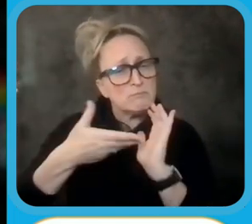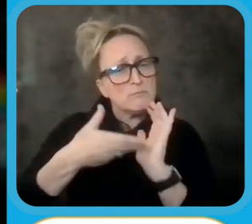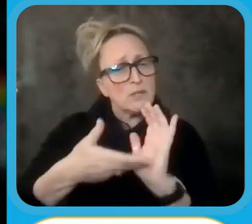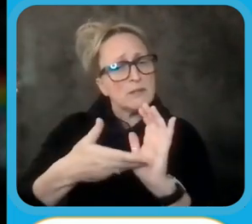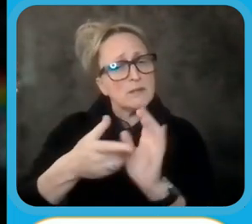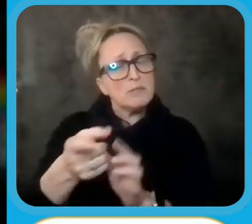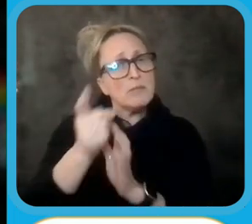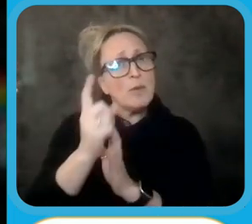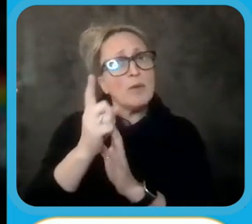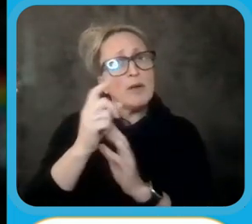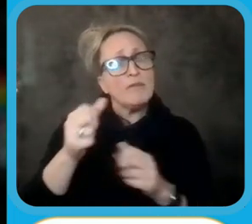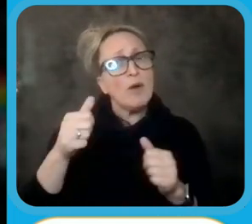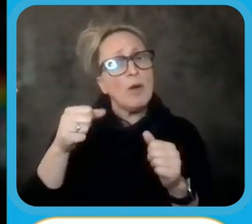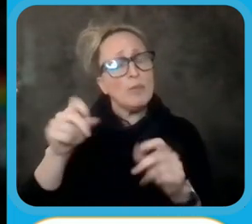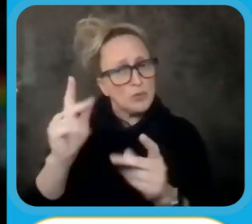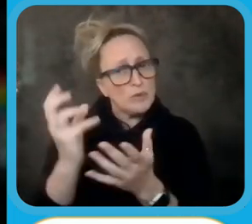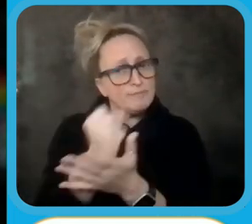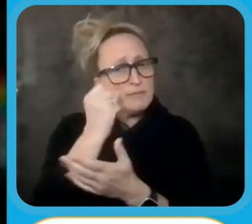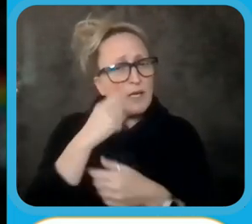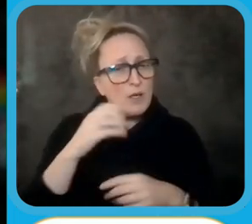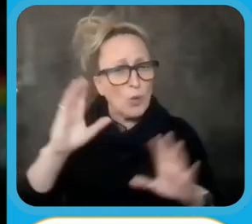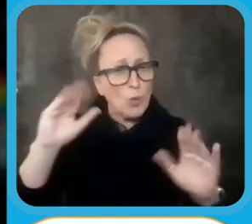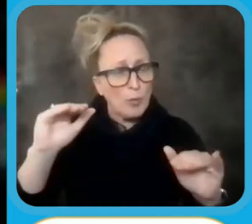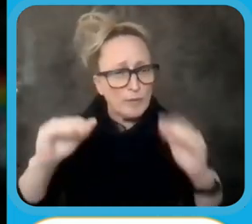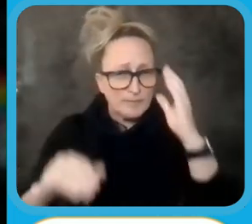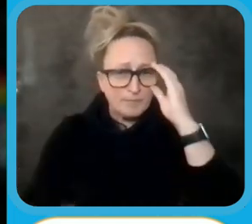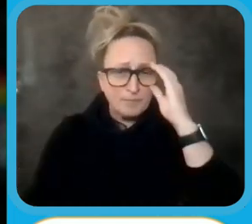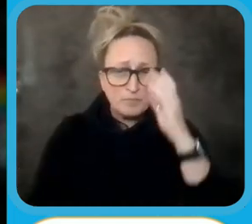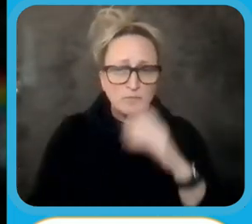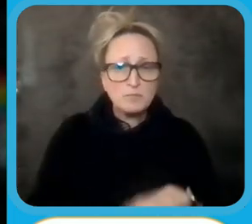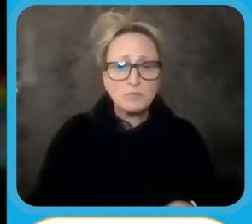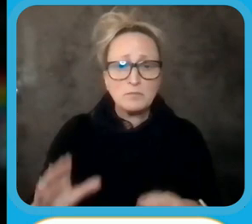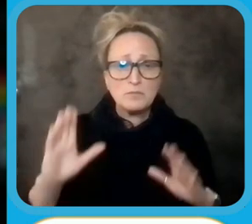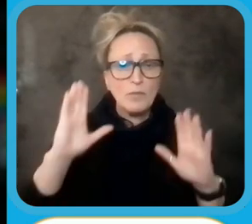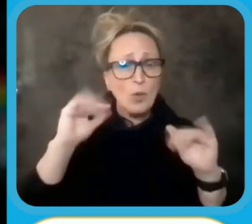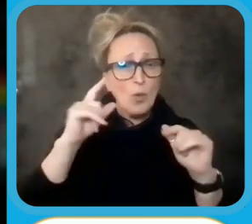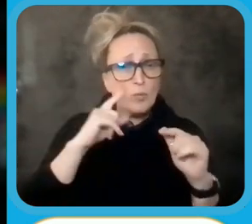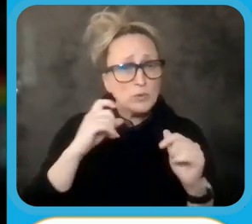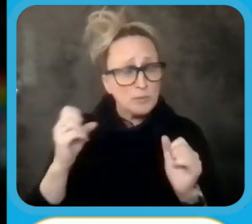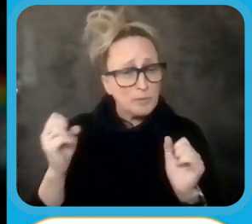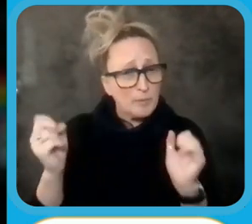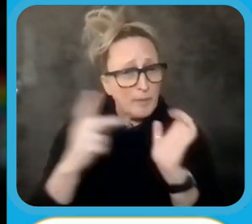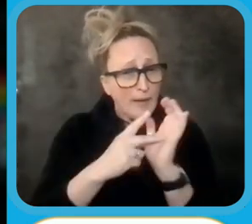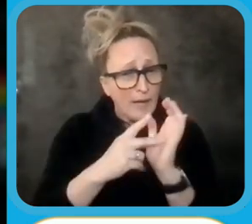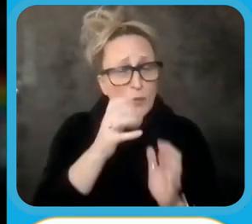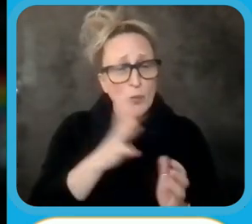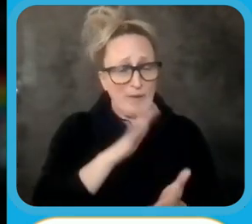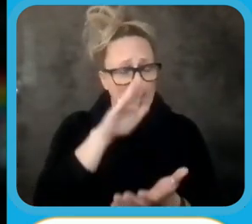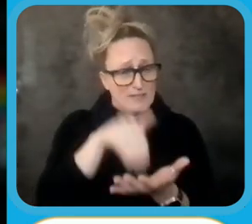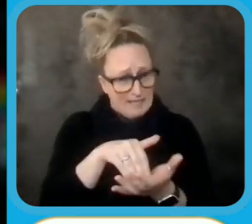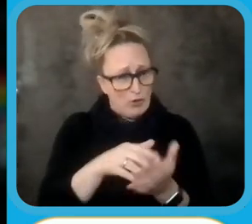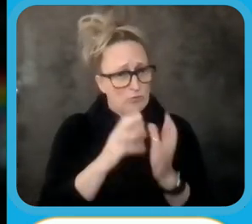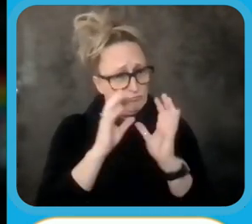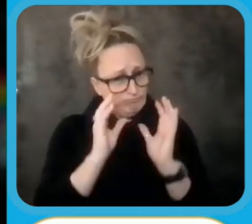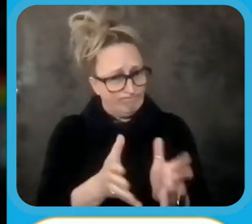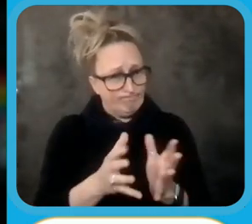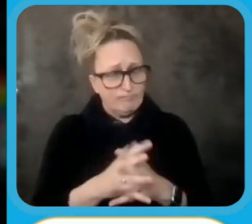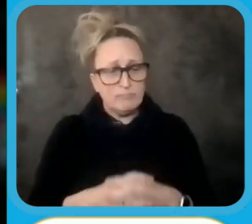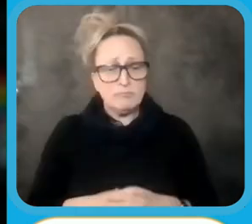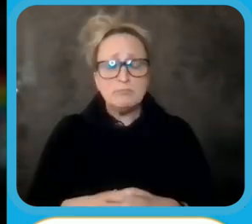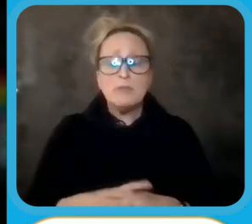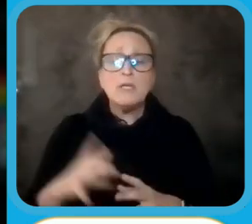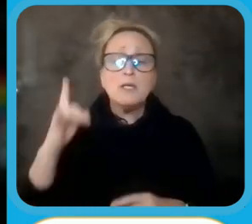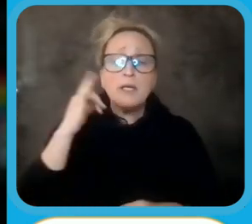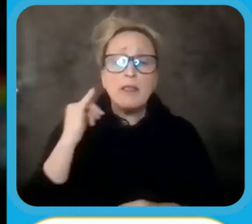moment of opportunity and hope. Hope to build back better with women at the center. And